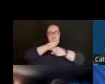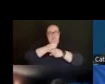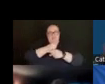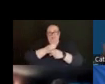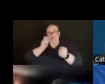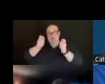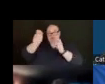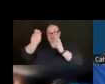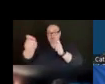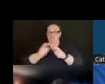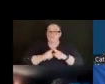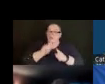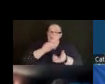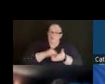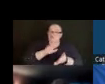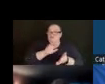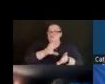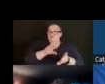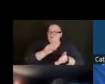And so